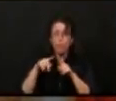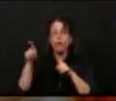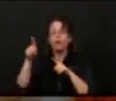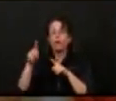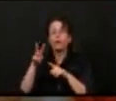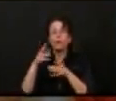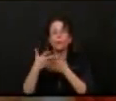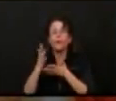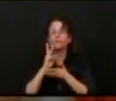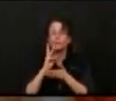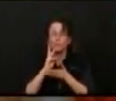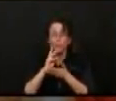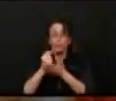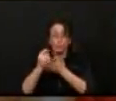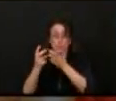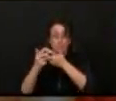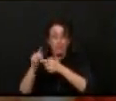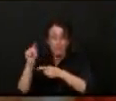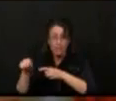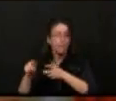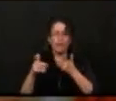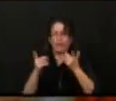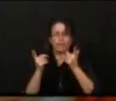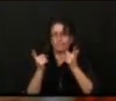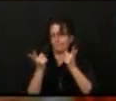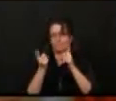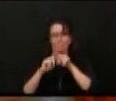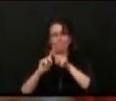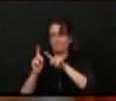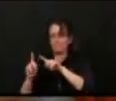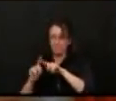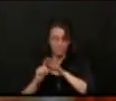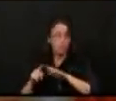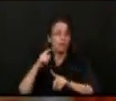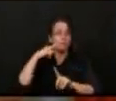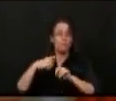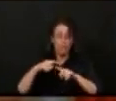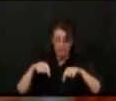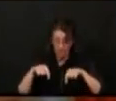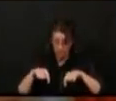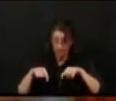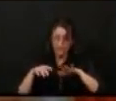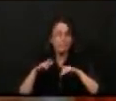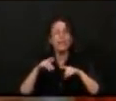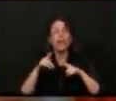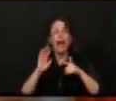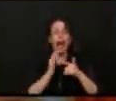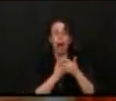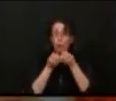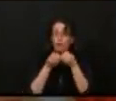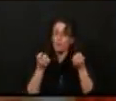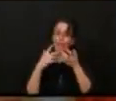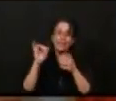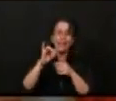up there. They also do some of the maintenance around the shop, keeping like the HVAC units